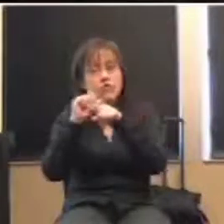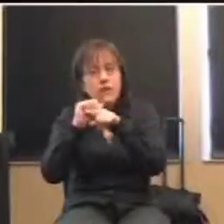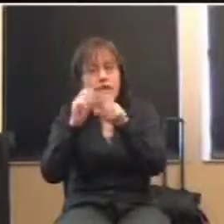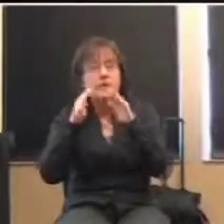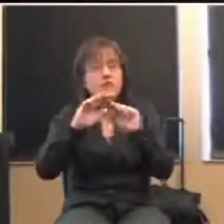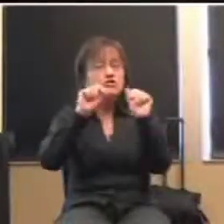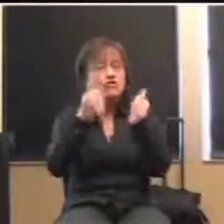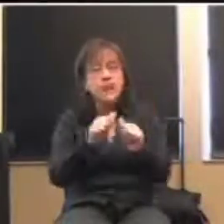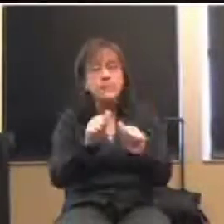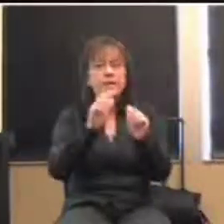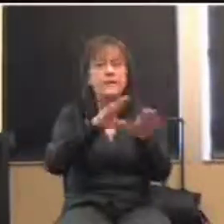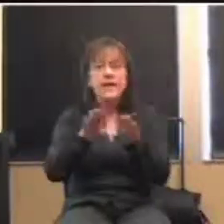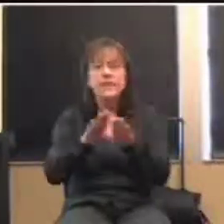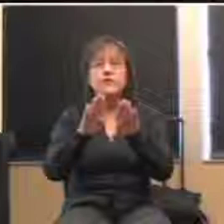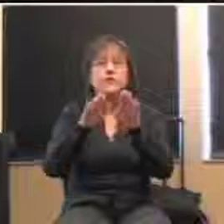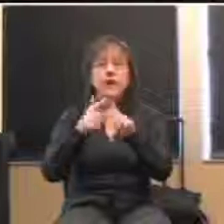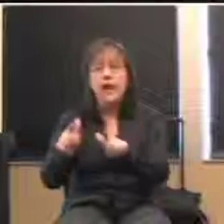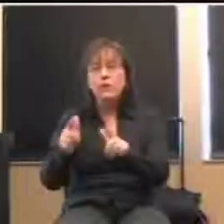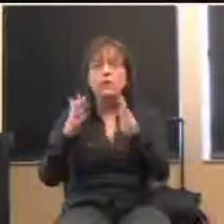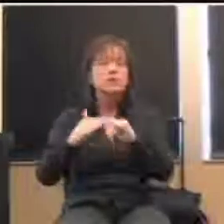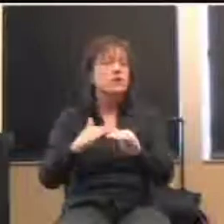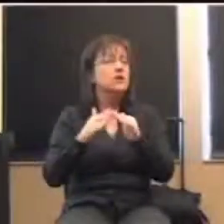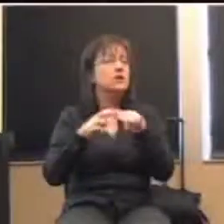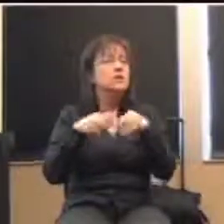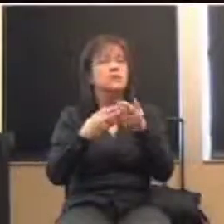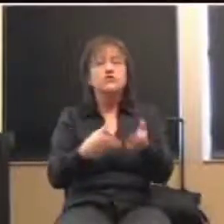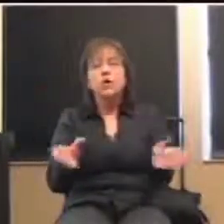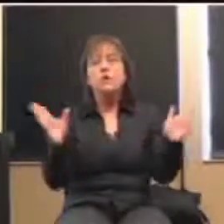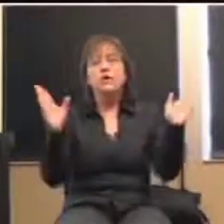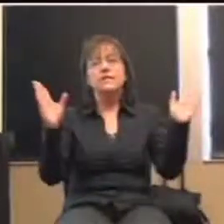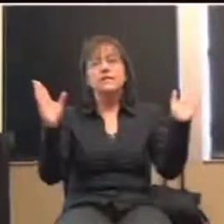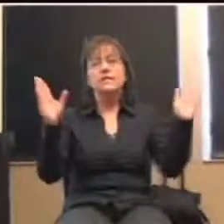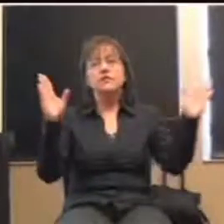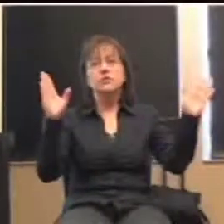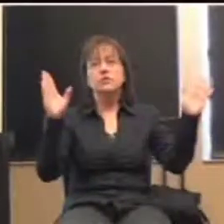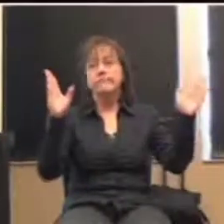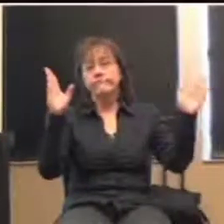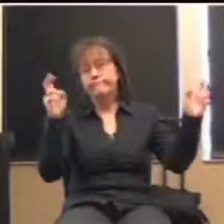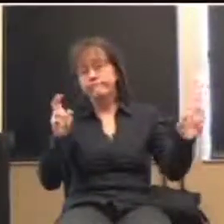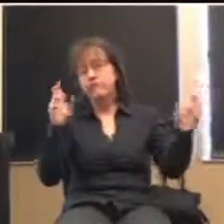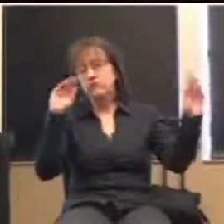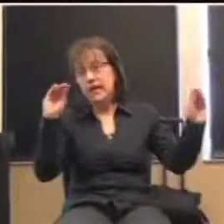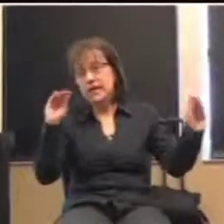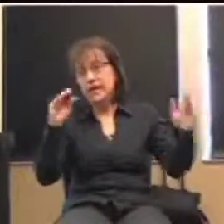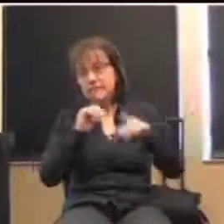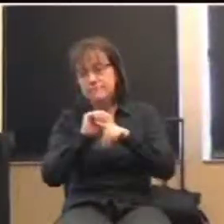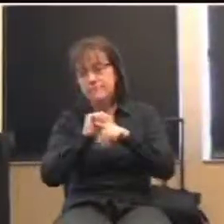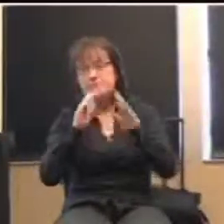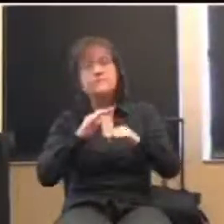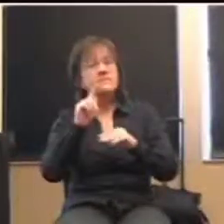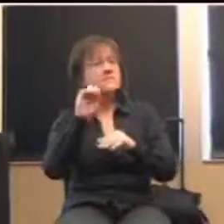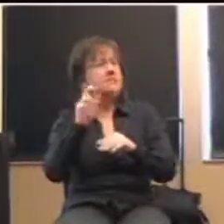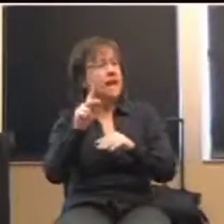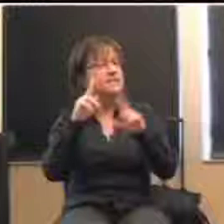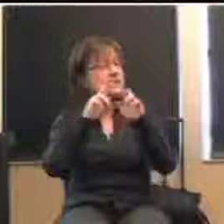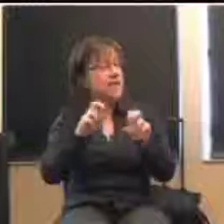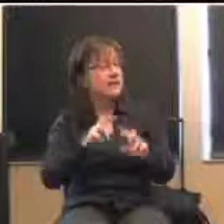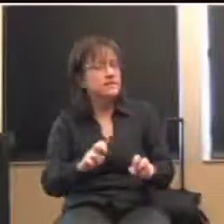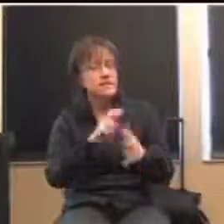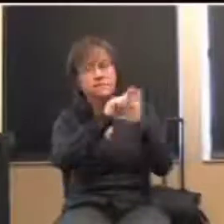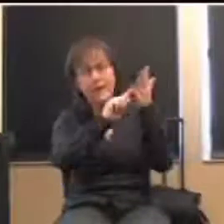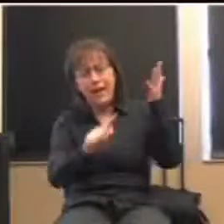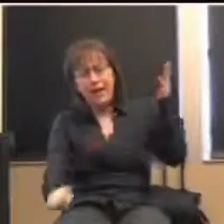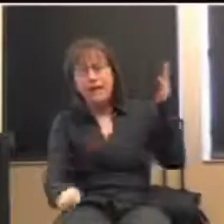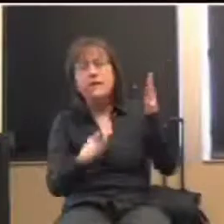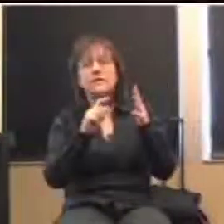and language, doing generalization training, and doing task analysis. You don't have to remember it all. Again, I'm not going